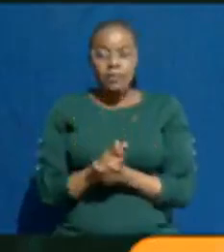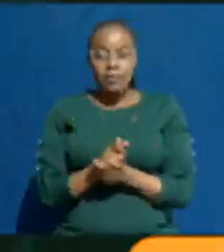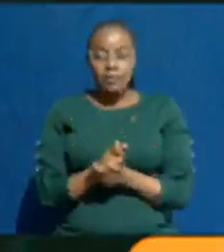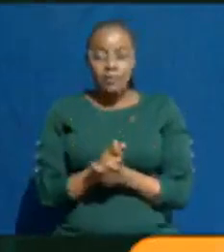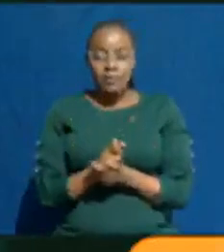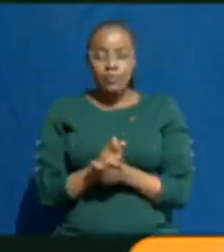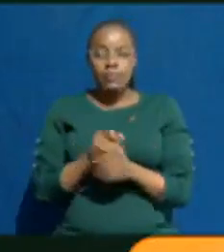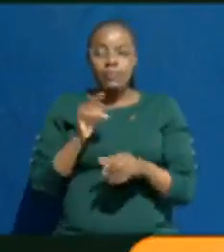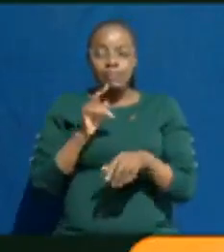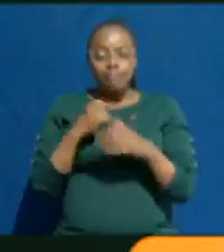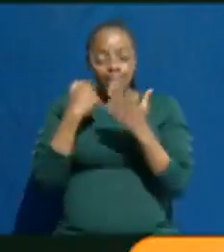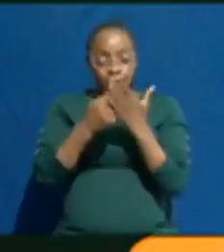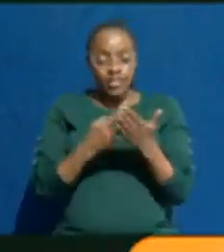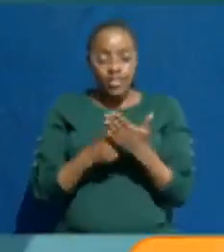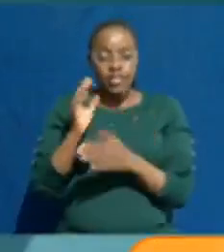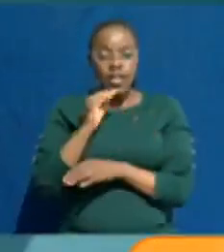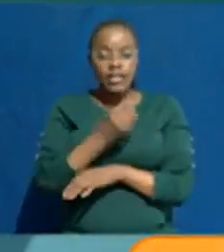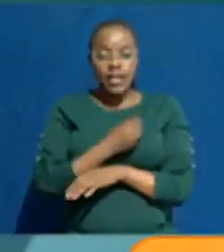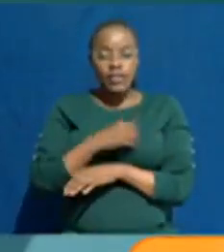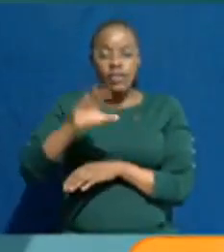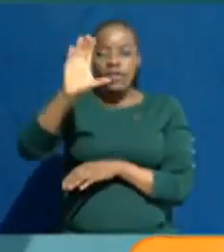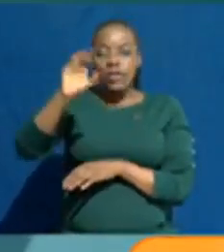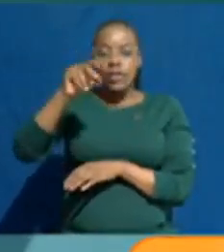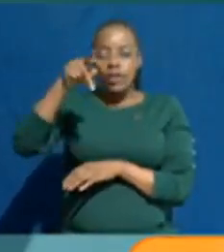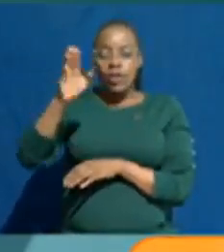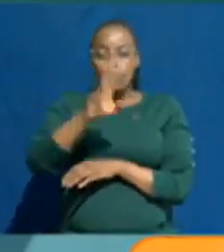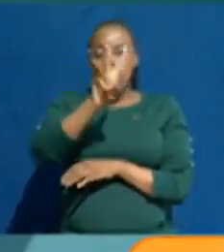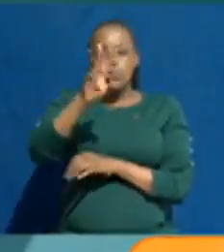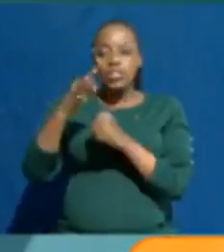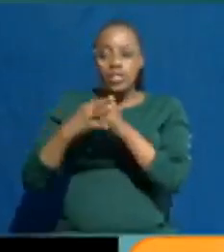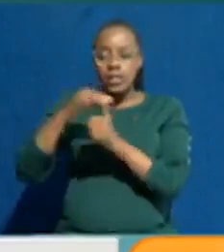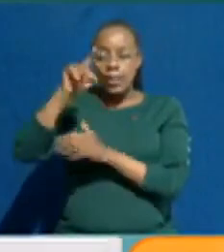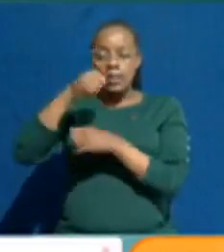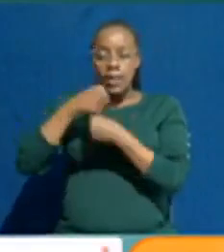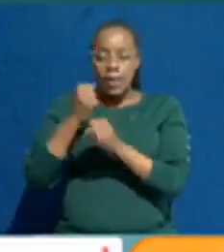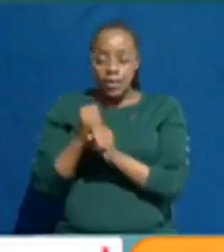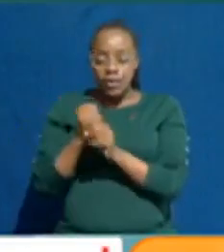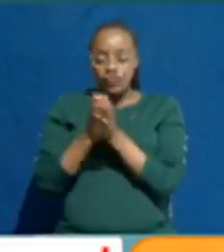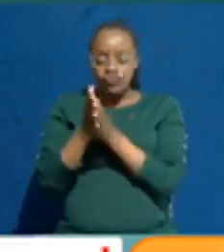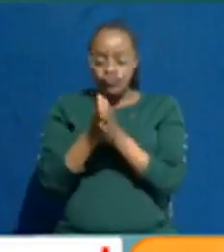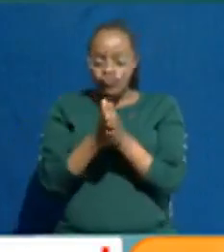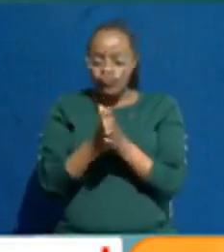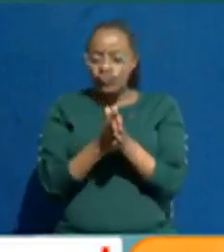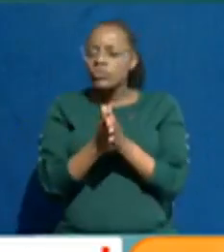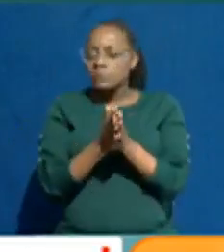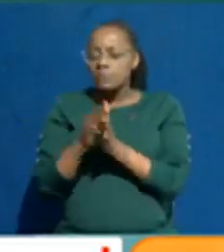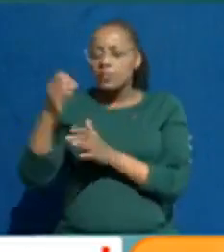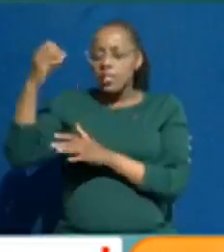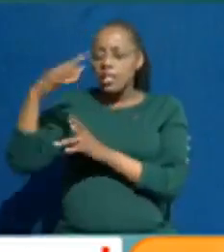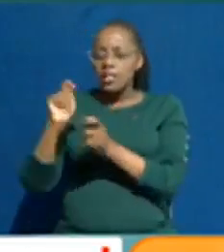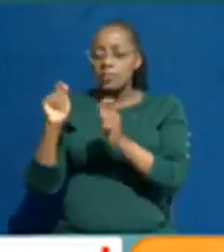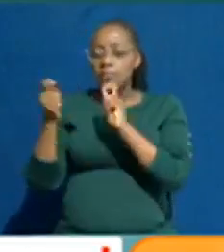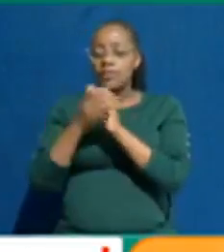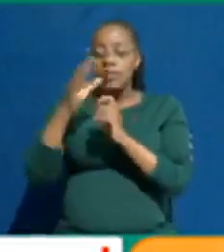the heart of our discussion at this COP28 must be a package of ambitious energy transition and